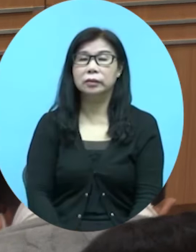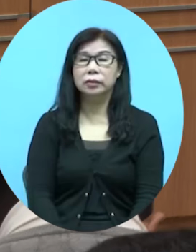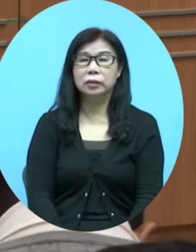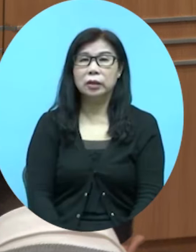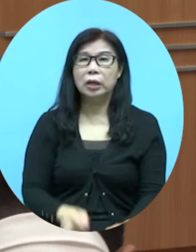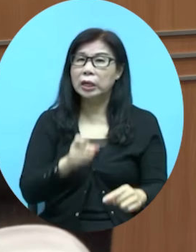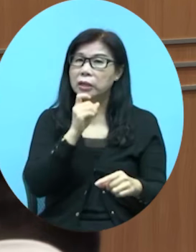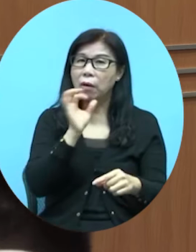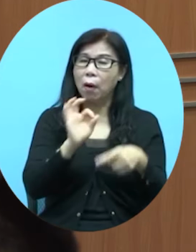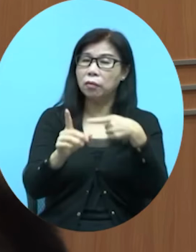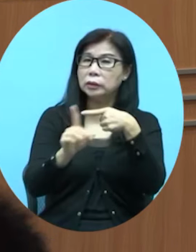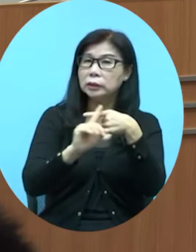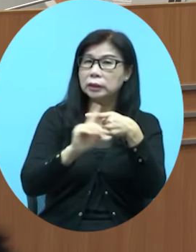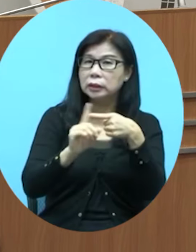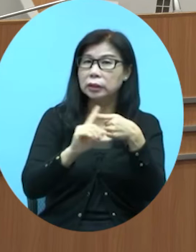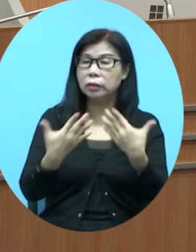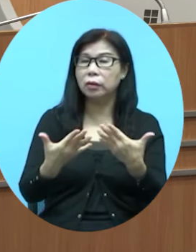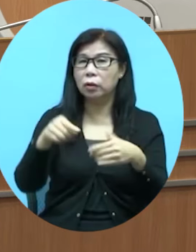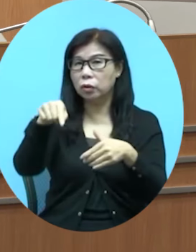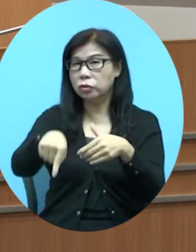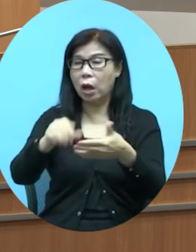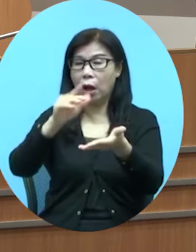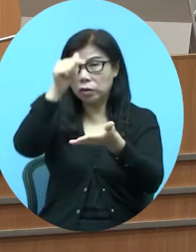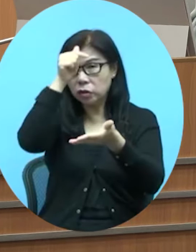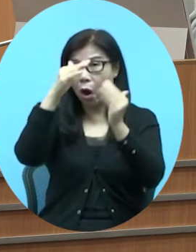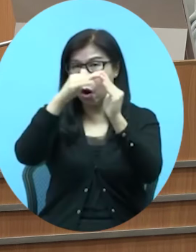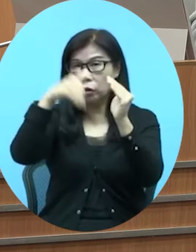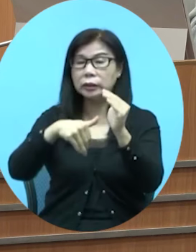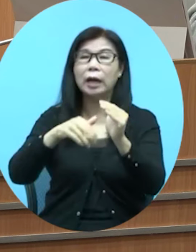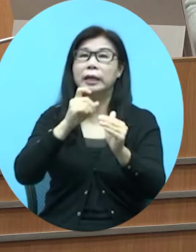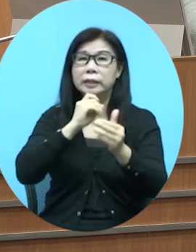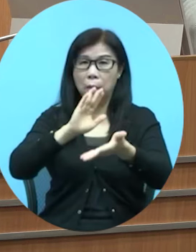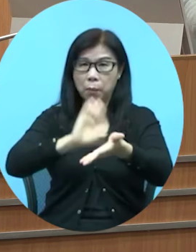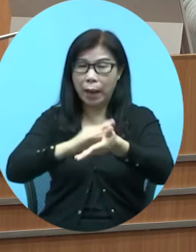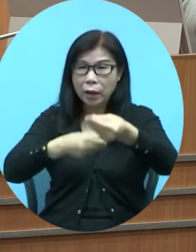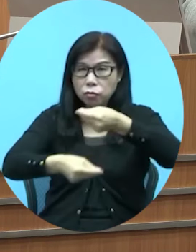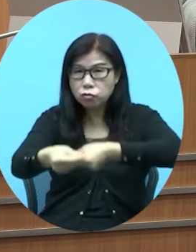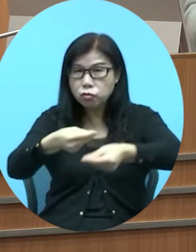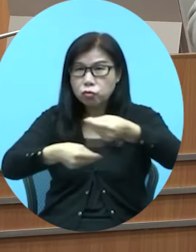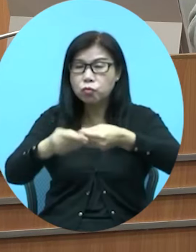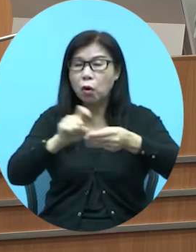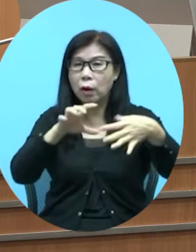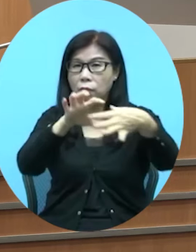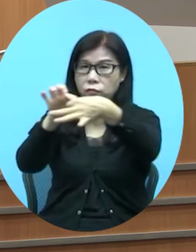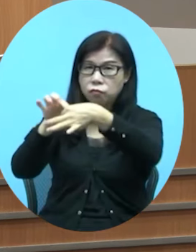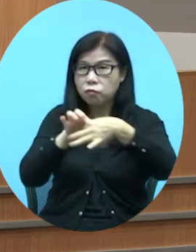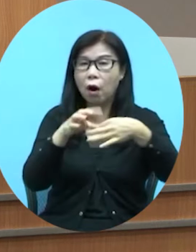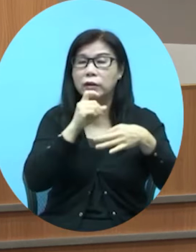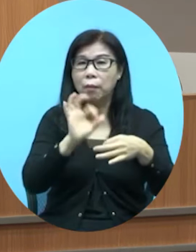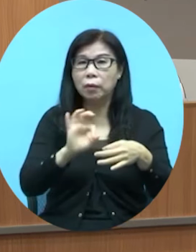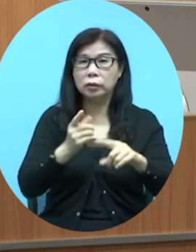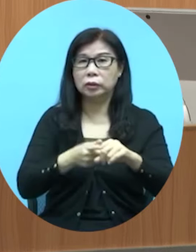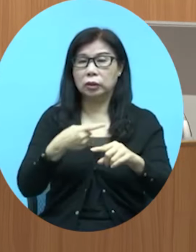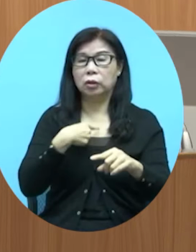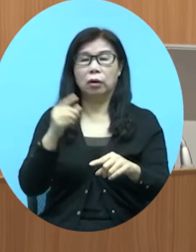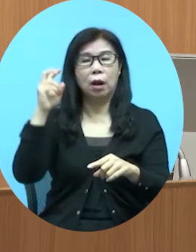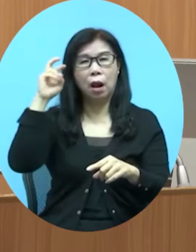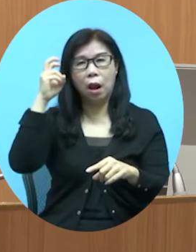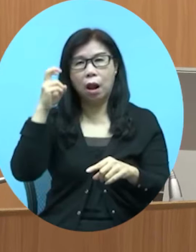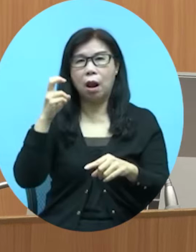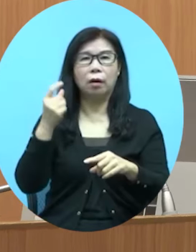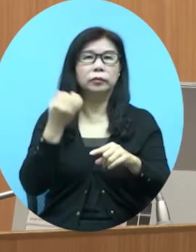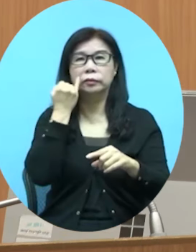going on in that I can't predict how the